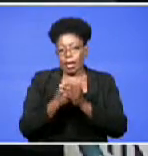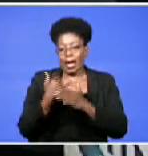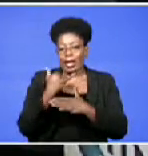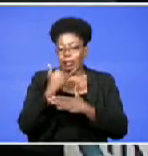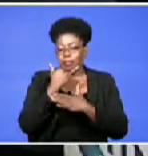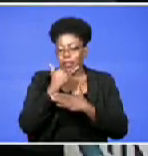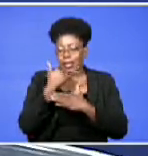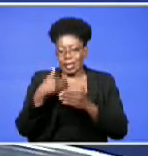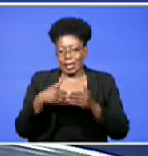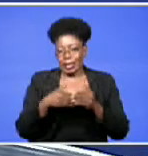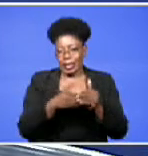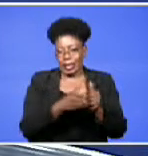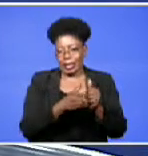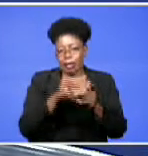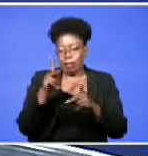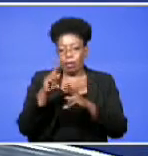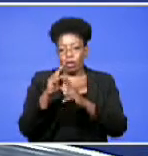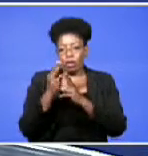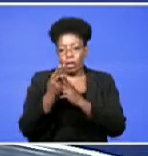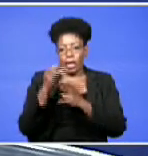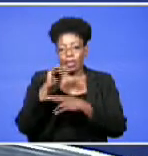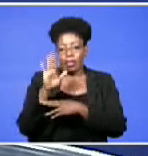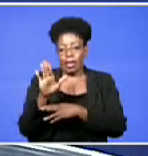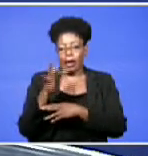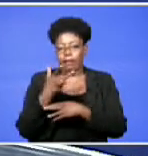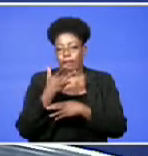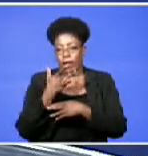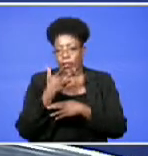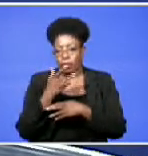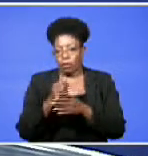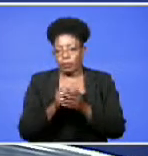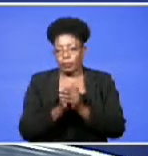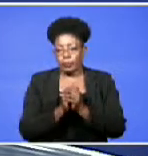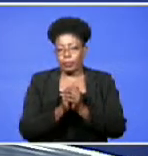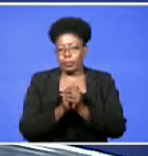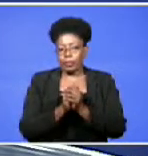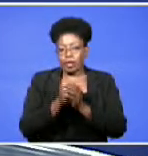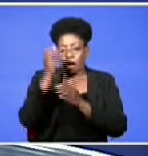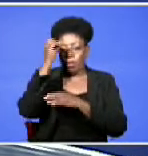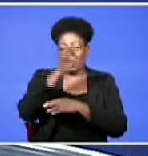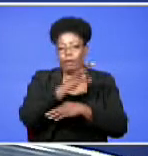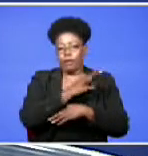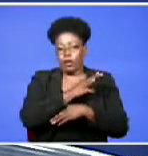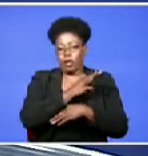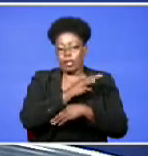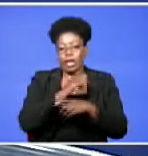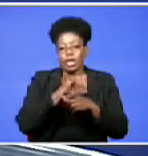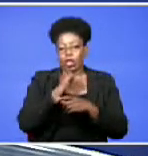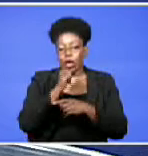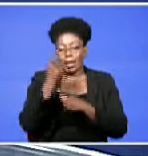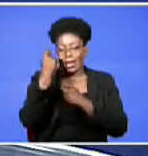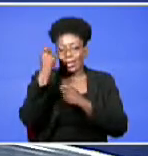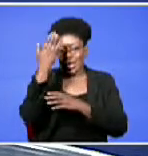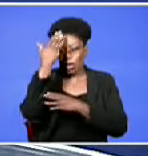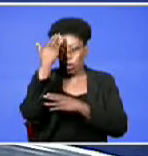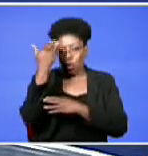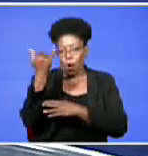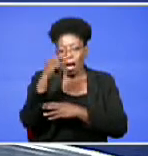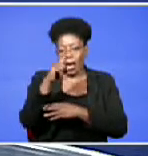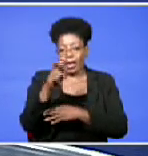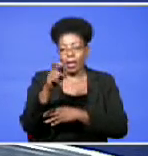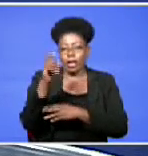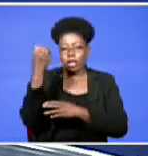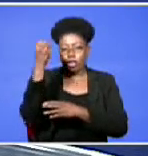in its favor. Well, President of the Trade Union Congress, Obi Ferguson, said he doesn't understand why the union strike